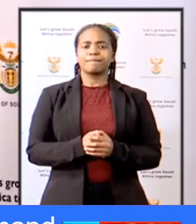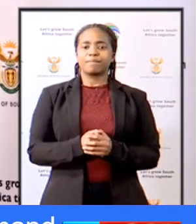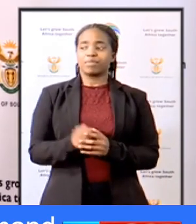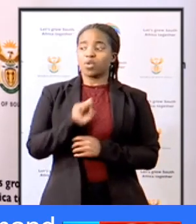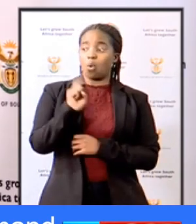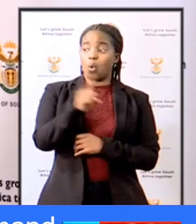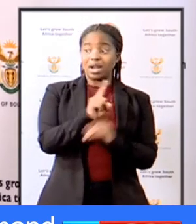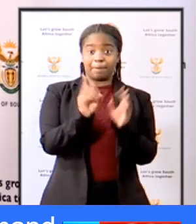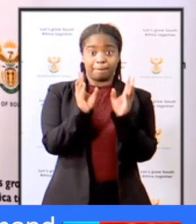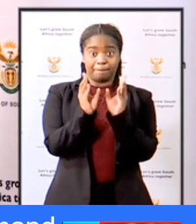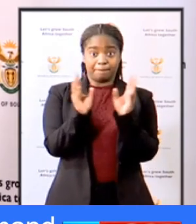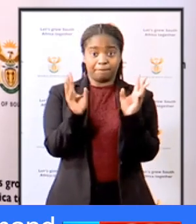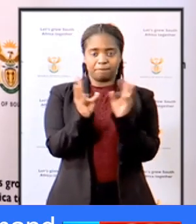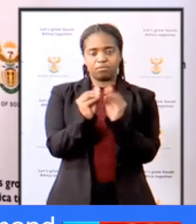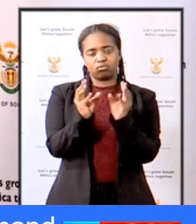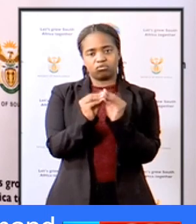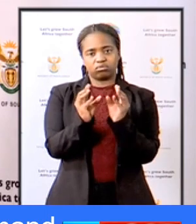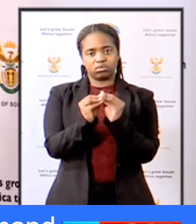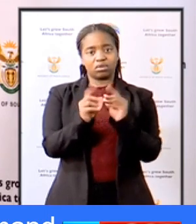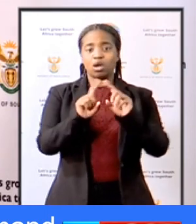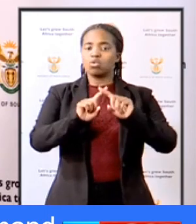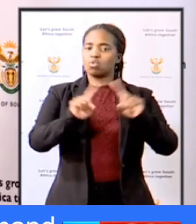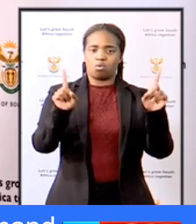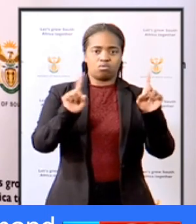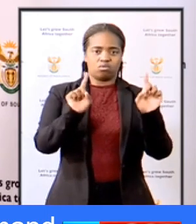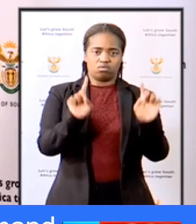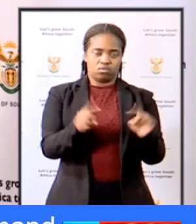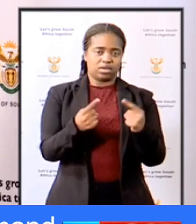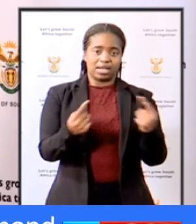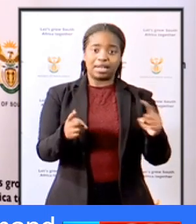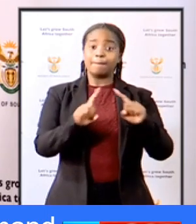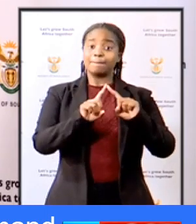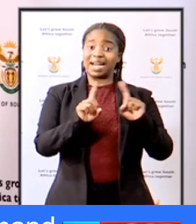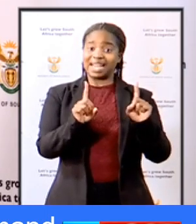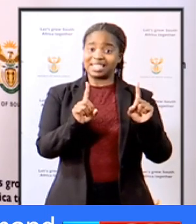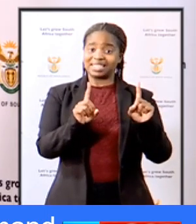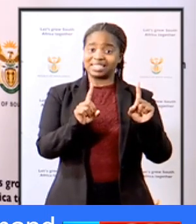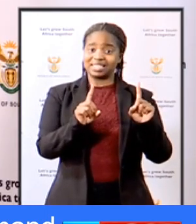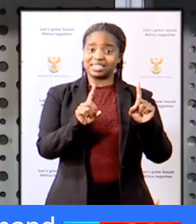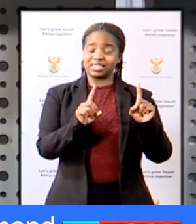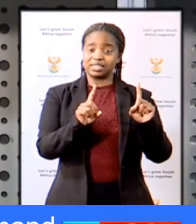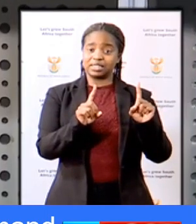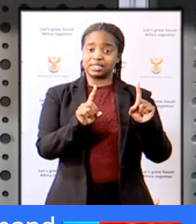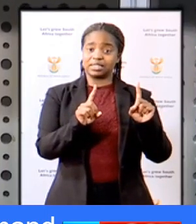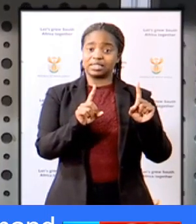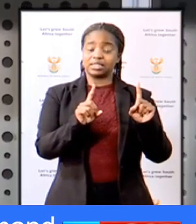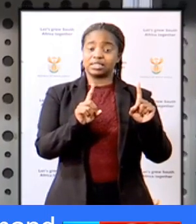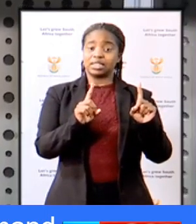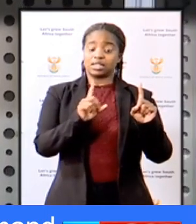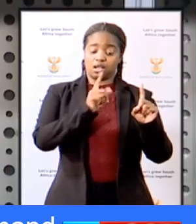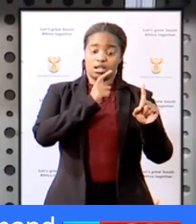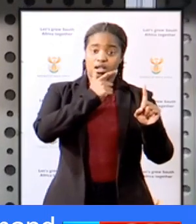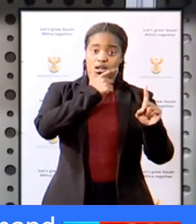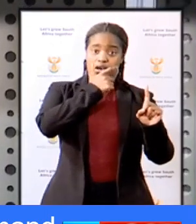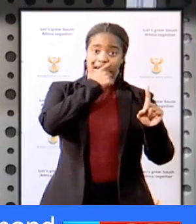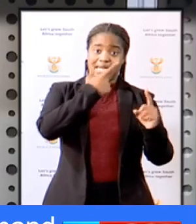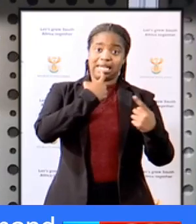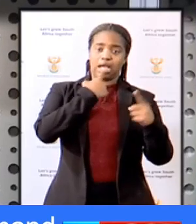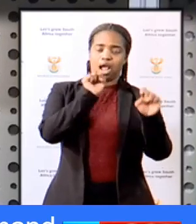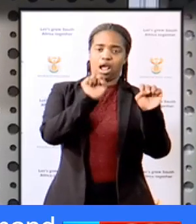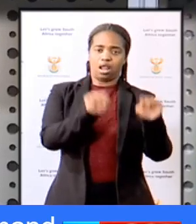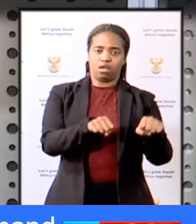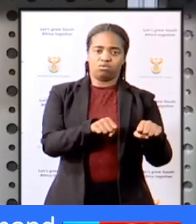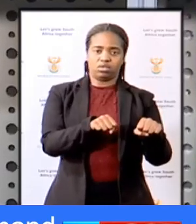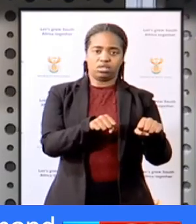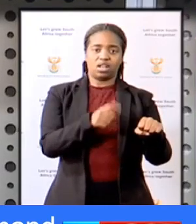All gatherings are prohibited, except the gatherings that we have specifically allowed